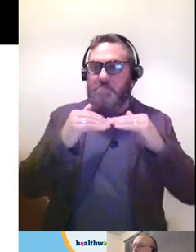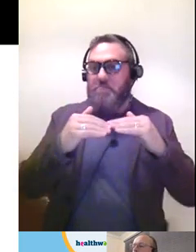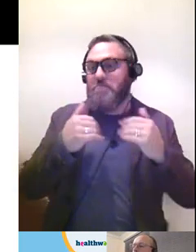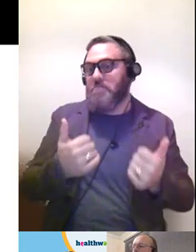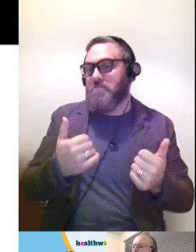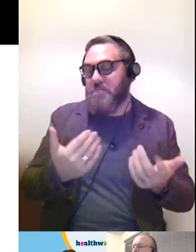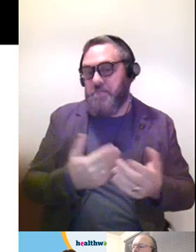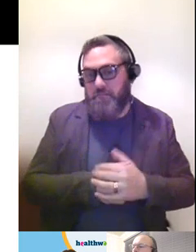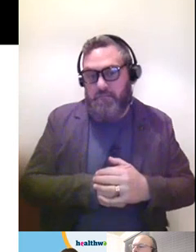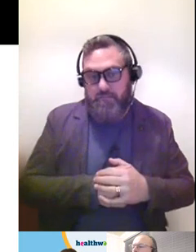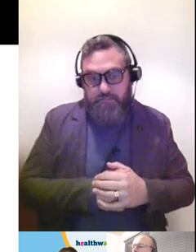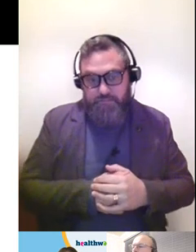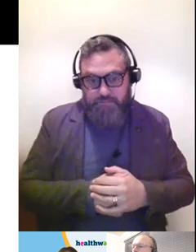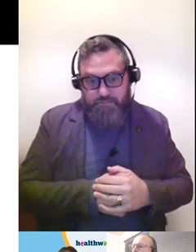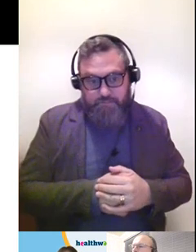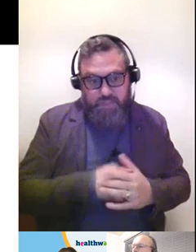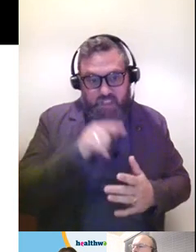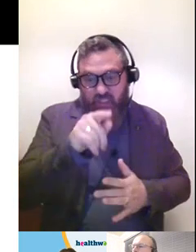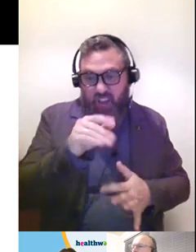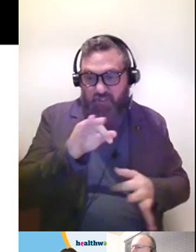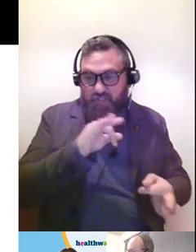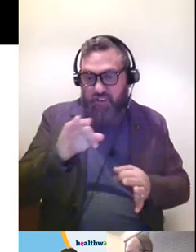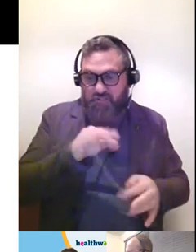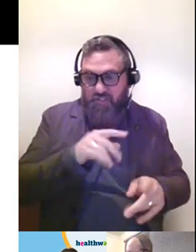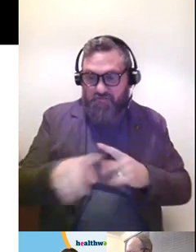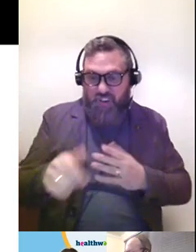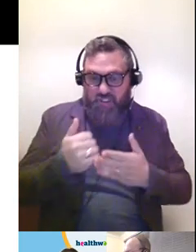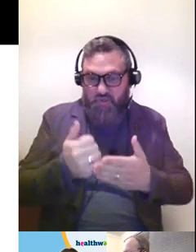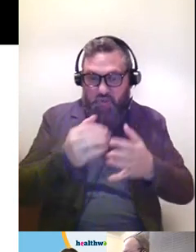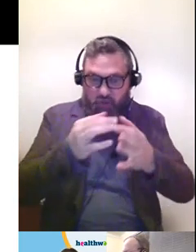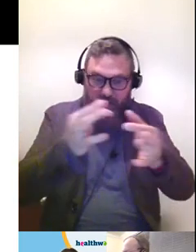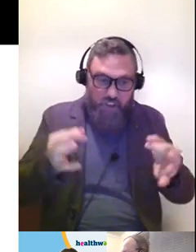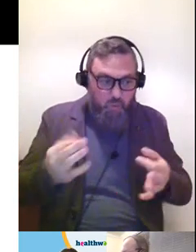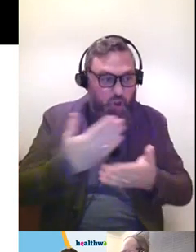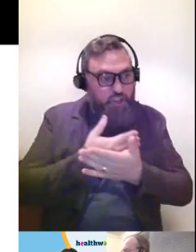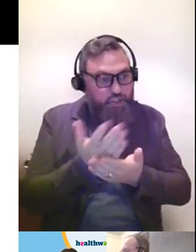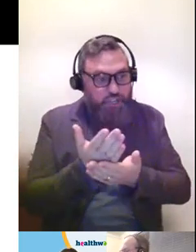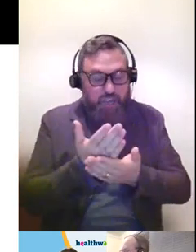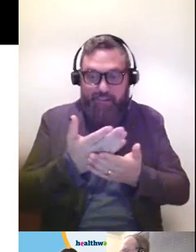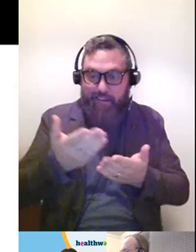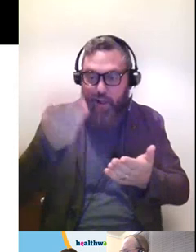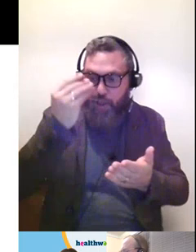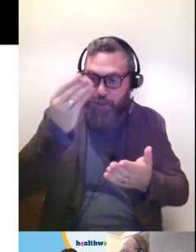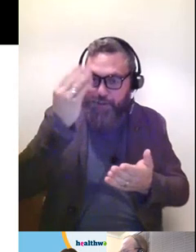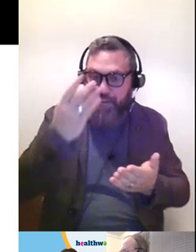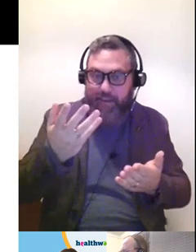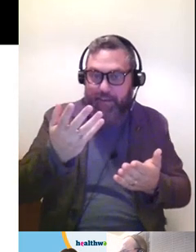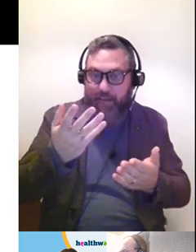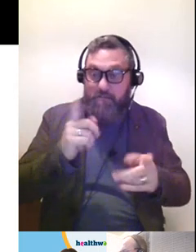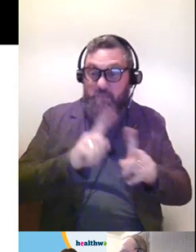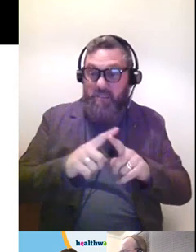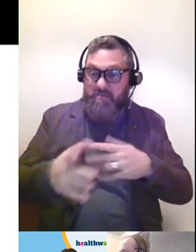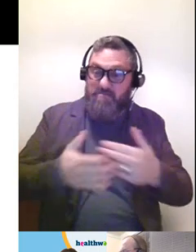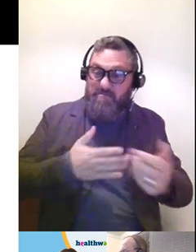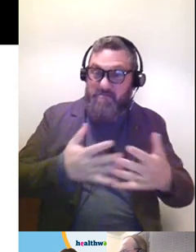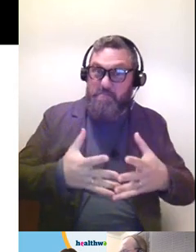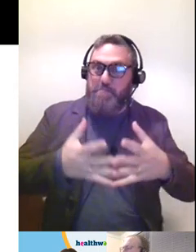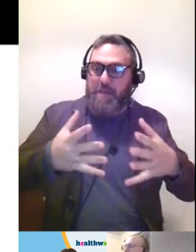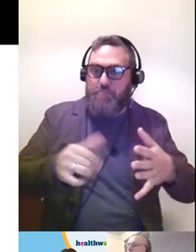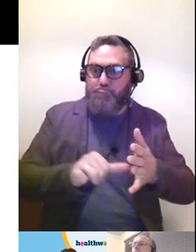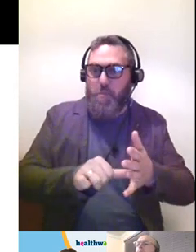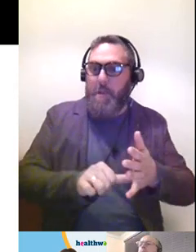strategy is trying to provide a framework where we can share learning and tackle some of those big problems that we know